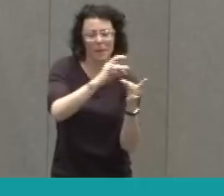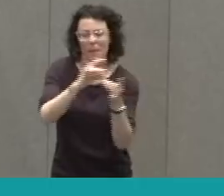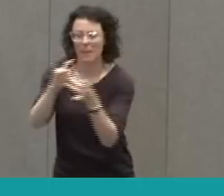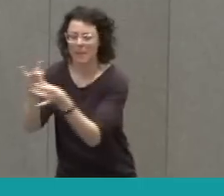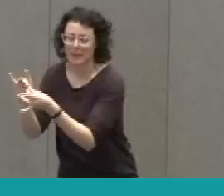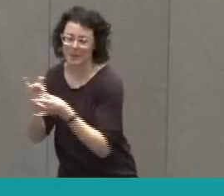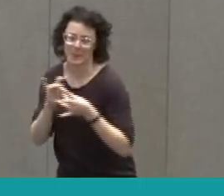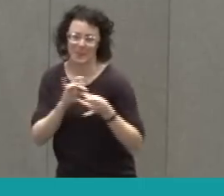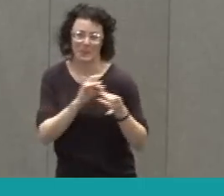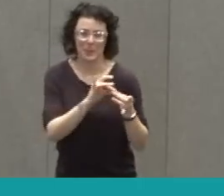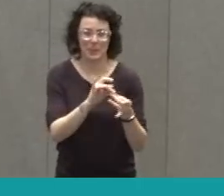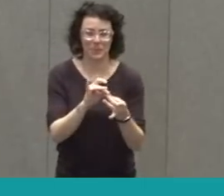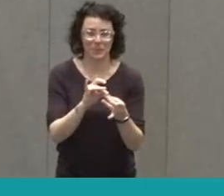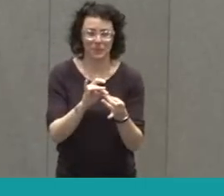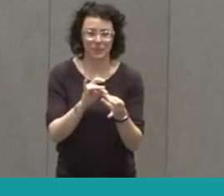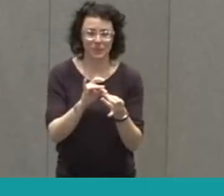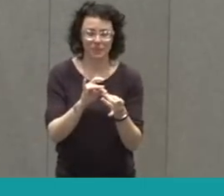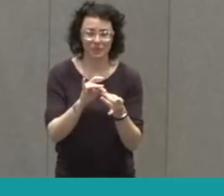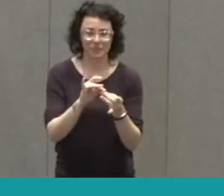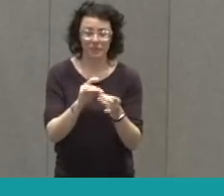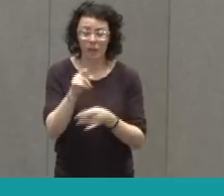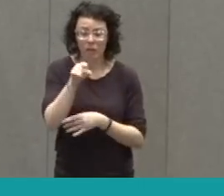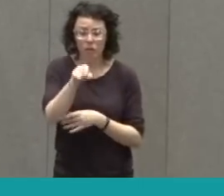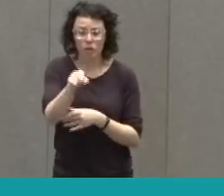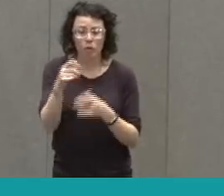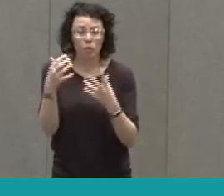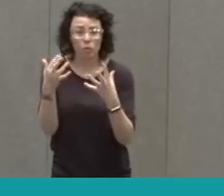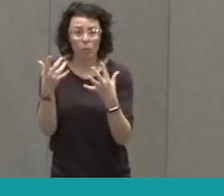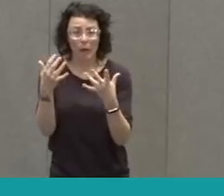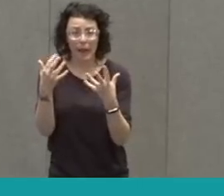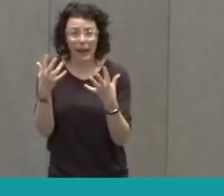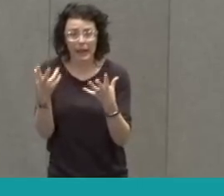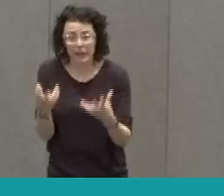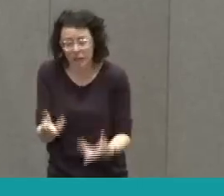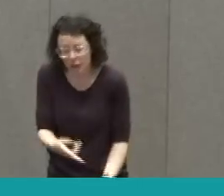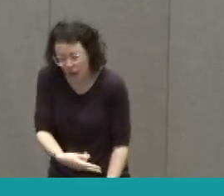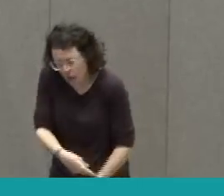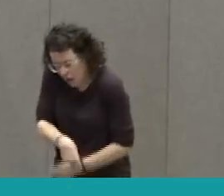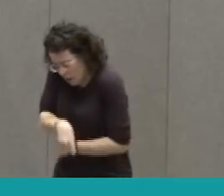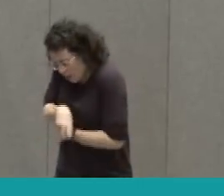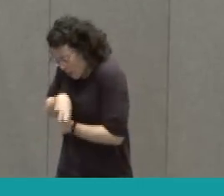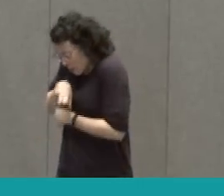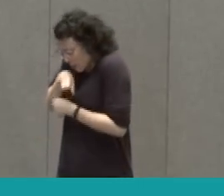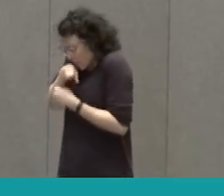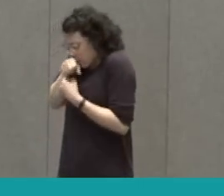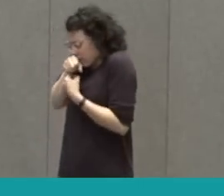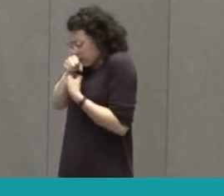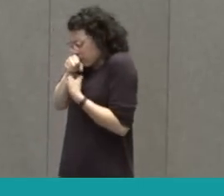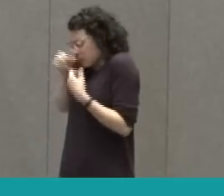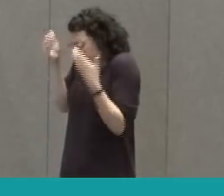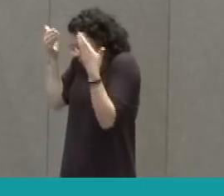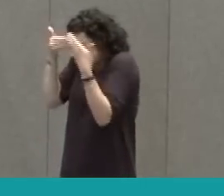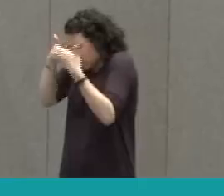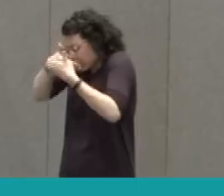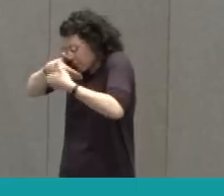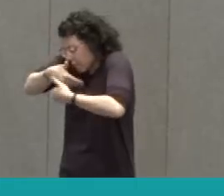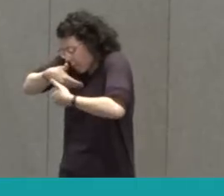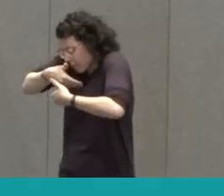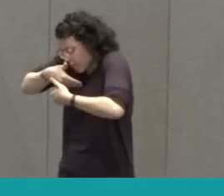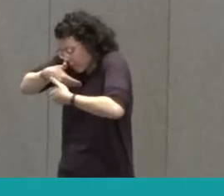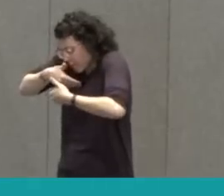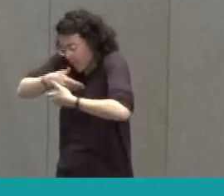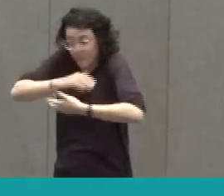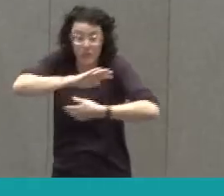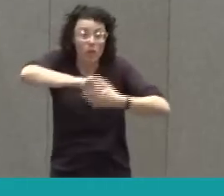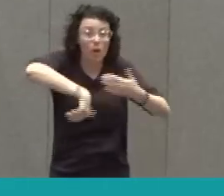While you waited in darkness, tiny knees curled to chin, the earth and her creatures with the sun and the moon